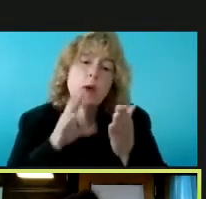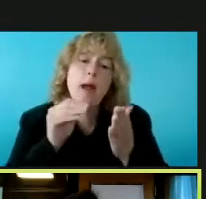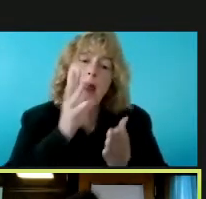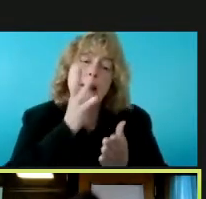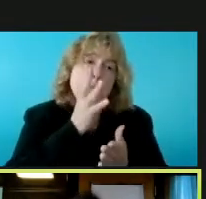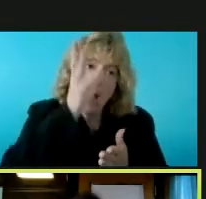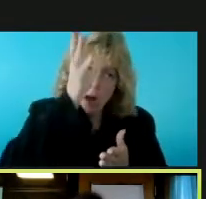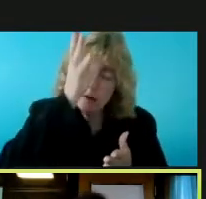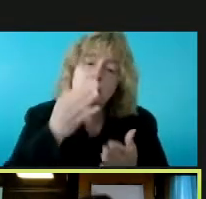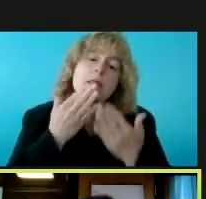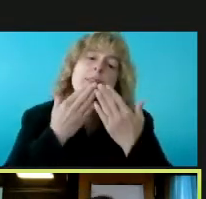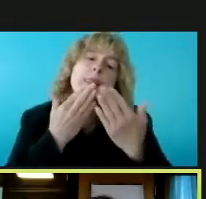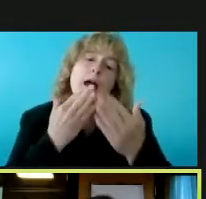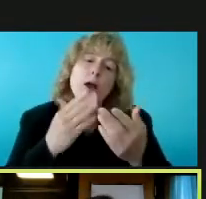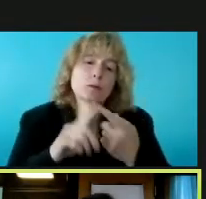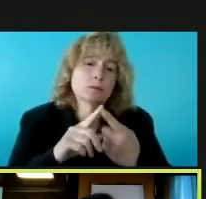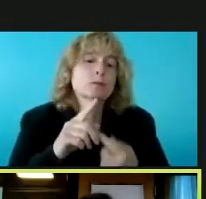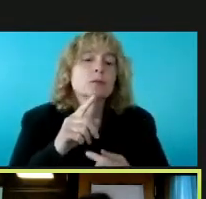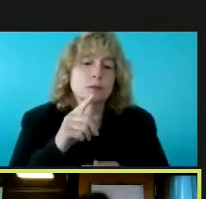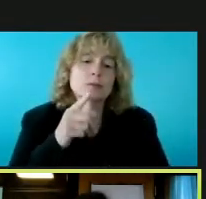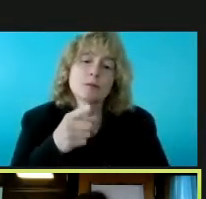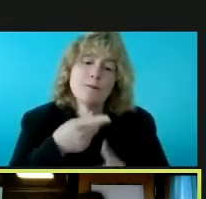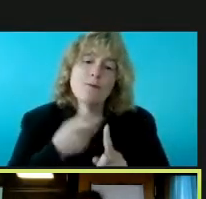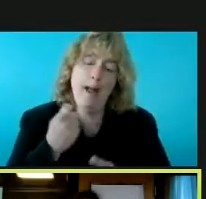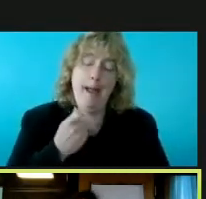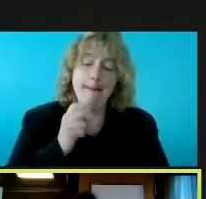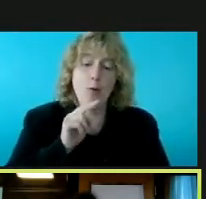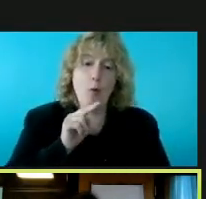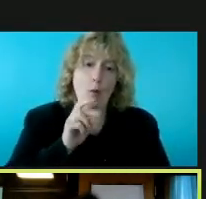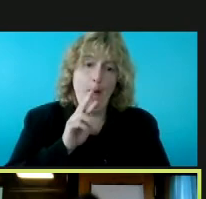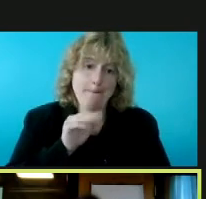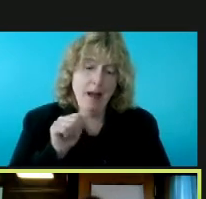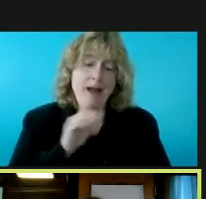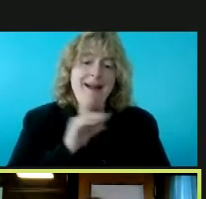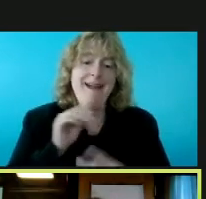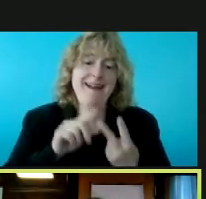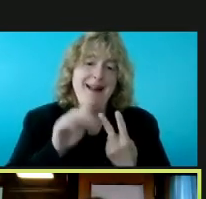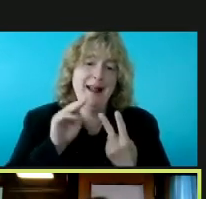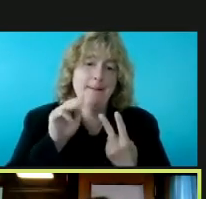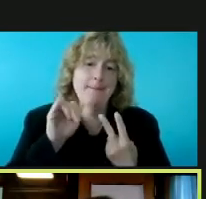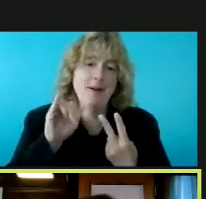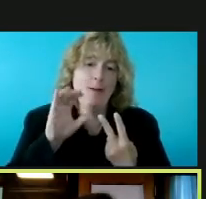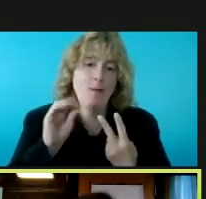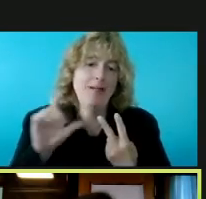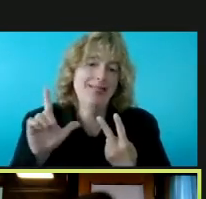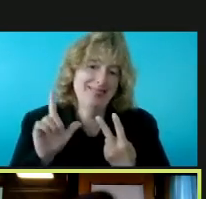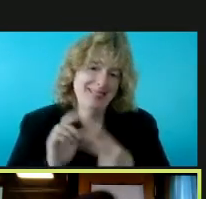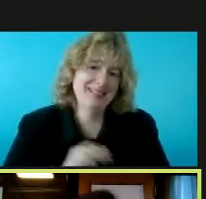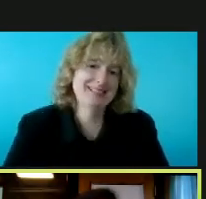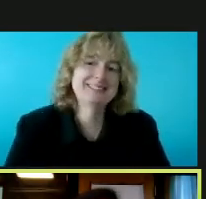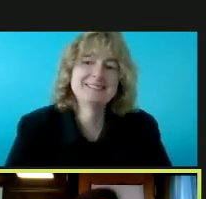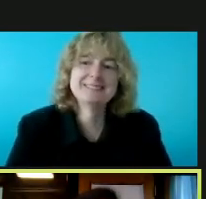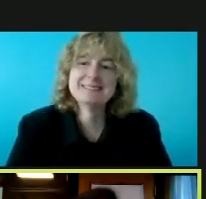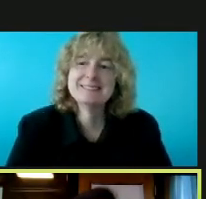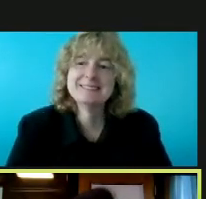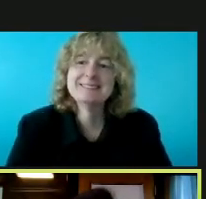Norma and Michael. So shout out to Ms. Seldmayer from Escuela Avanzamos. Up next, we